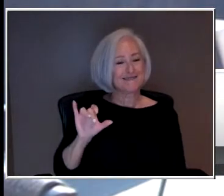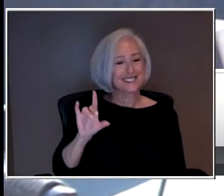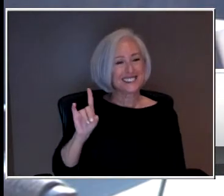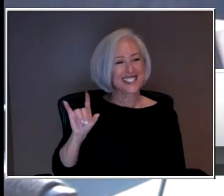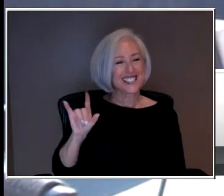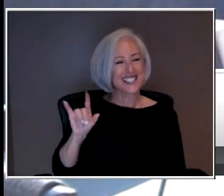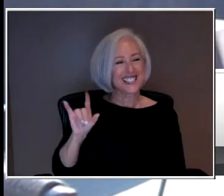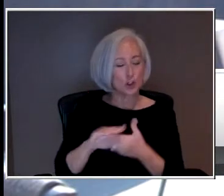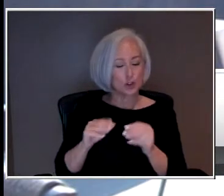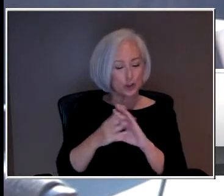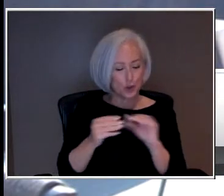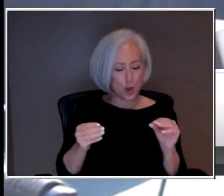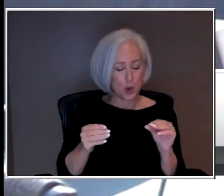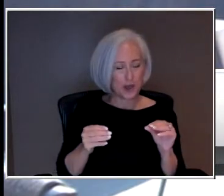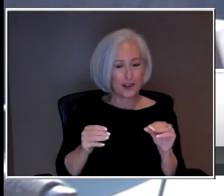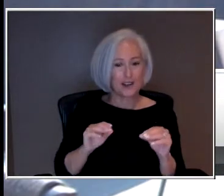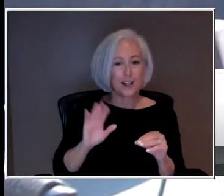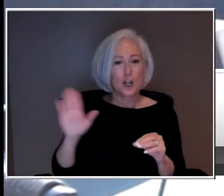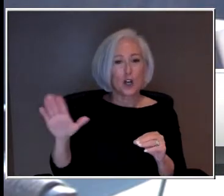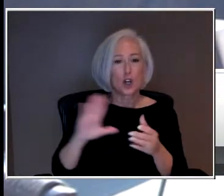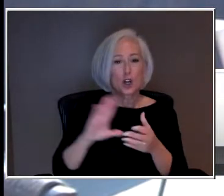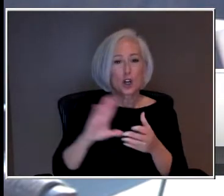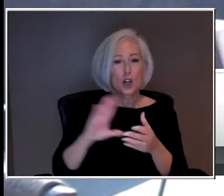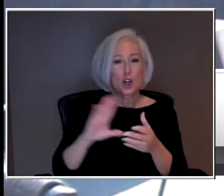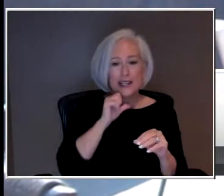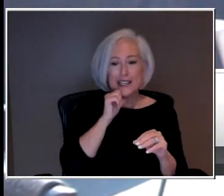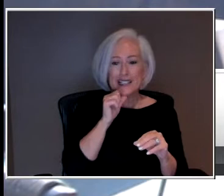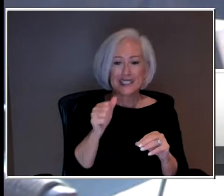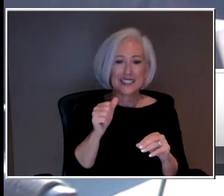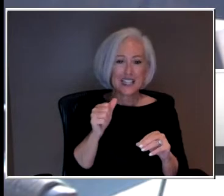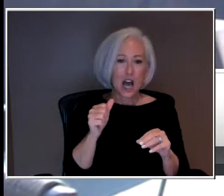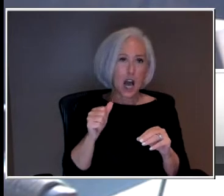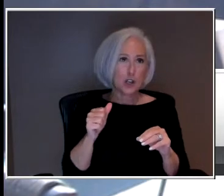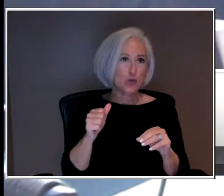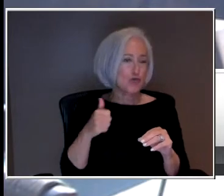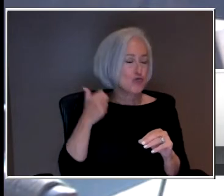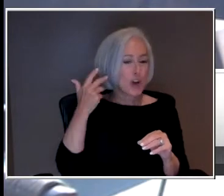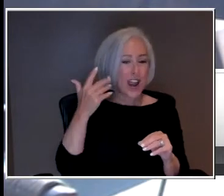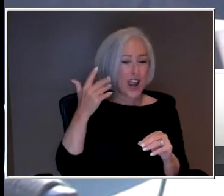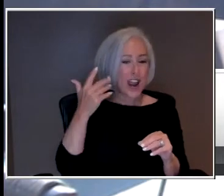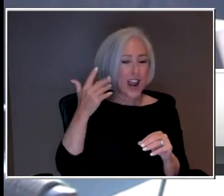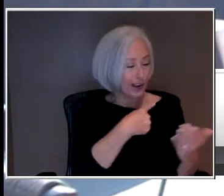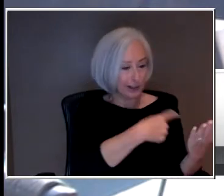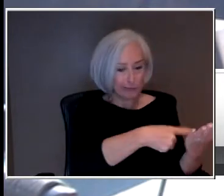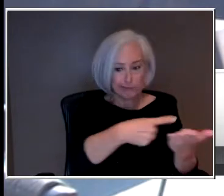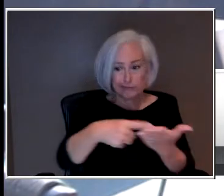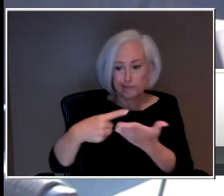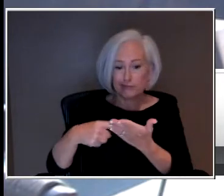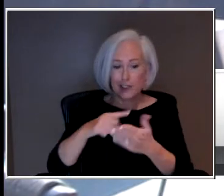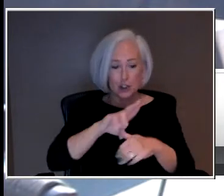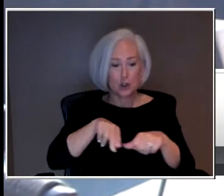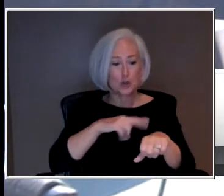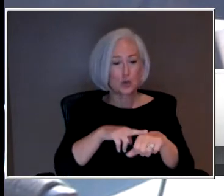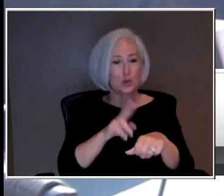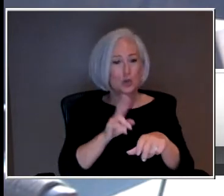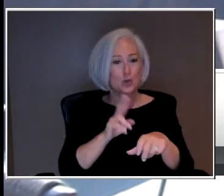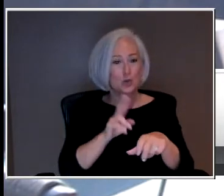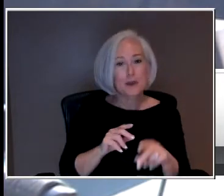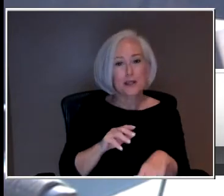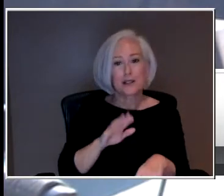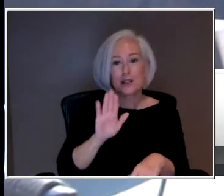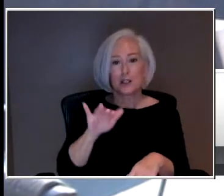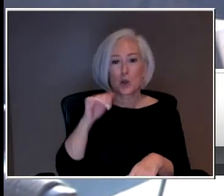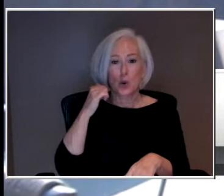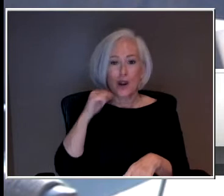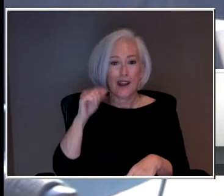that Diane's story is not very rare when you talk to just normal people. You talk to your aunts and uncles,